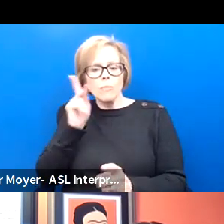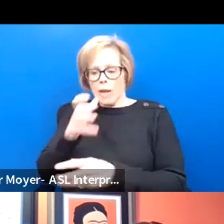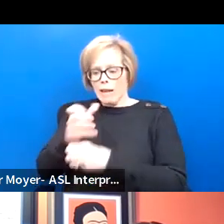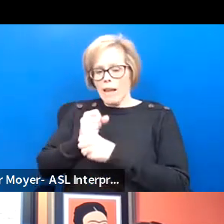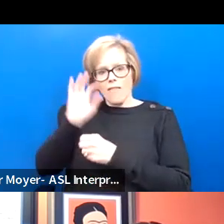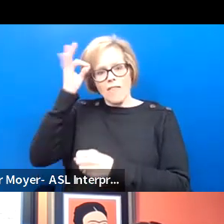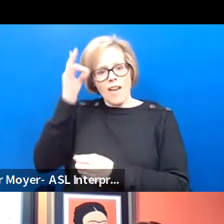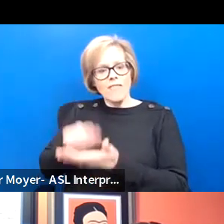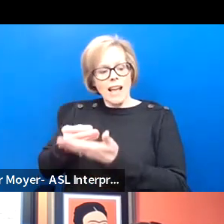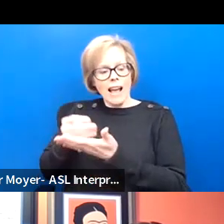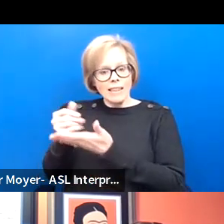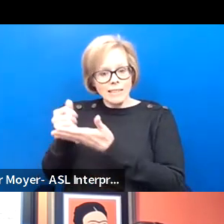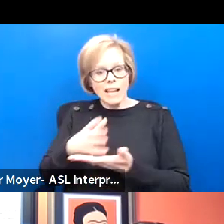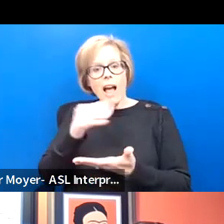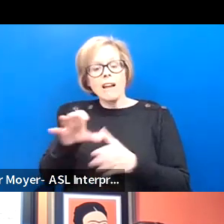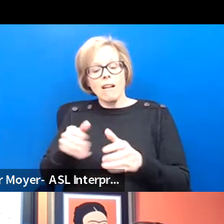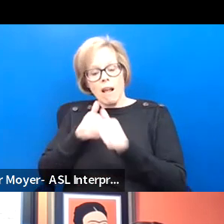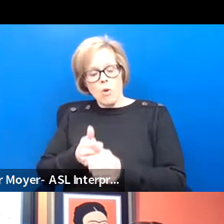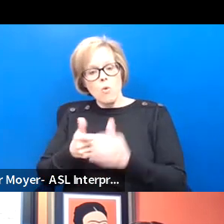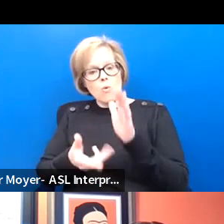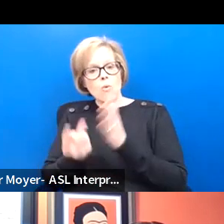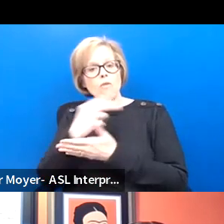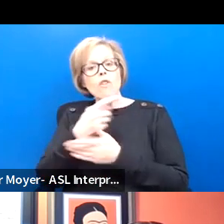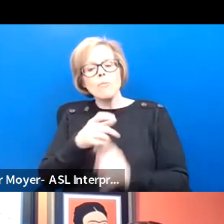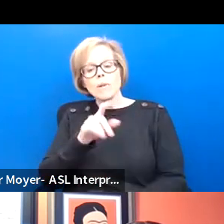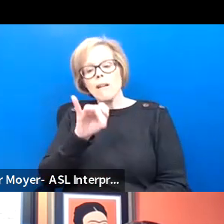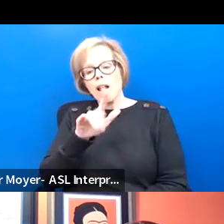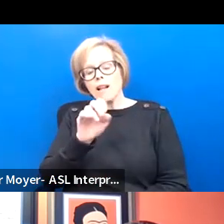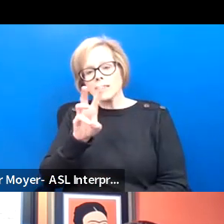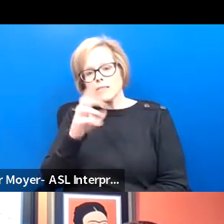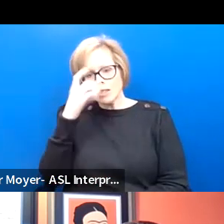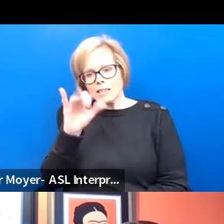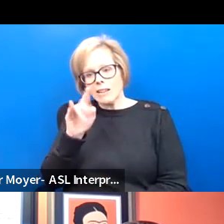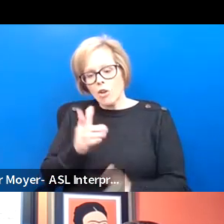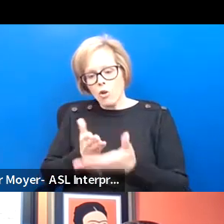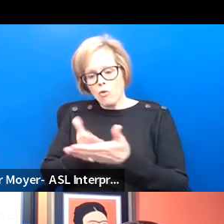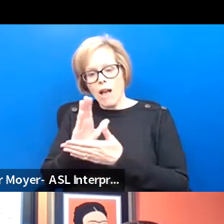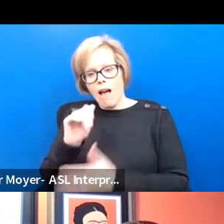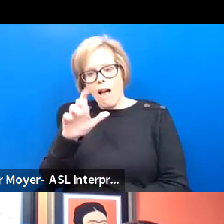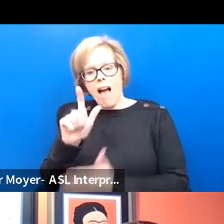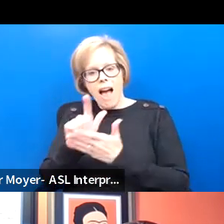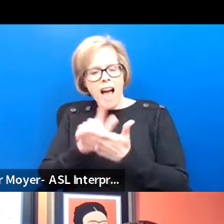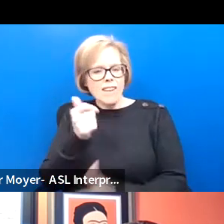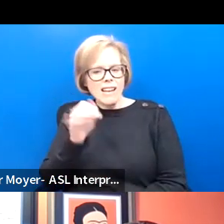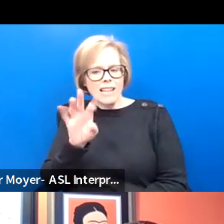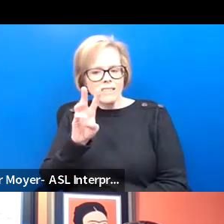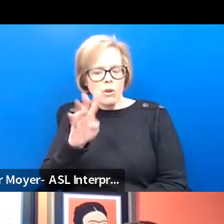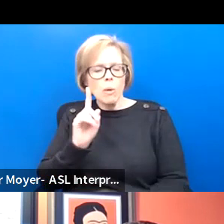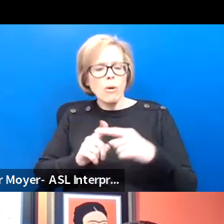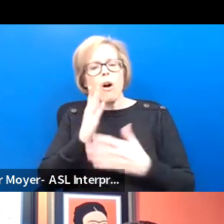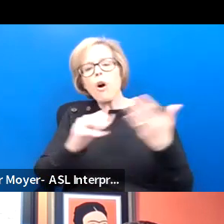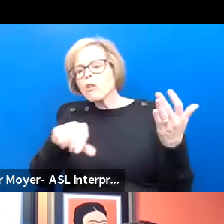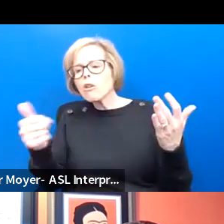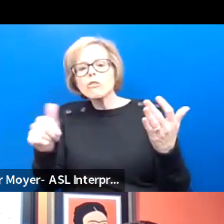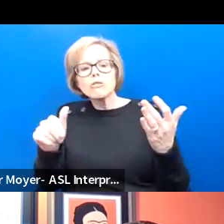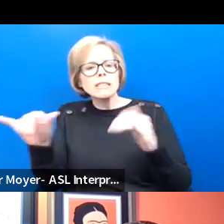assistance and conducts compliance reviews under Title VI of the Civil Rights Act of 1964 and other similar laws. He